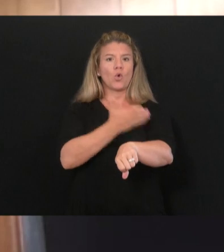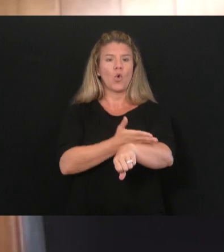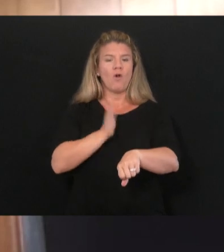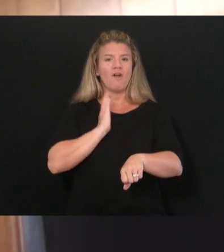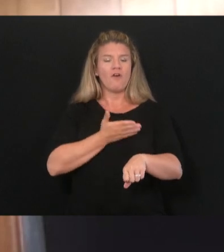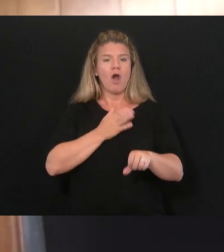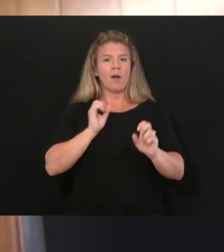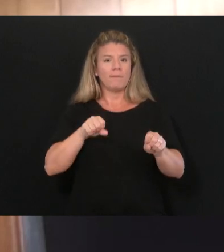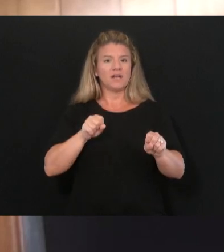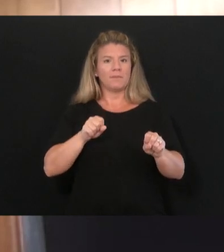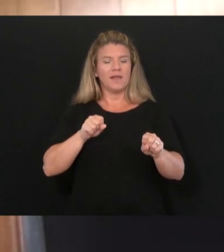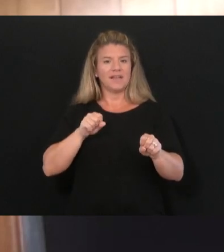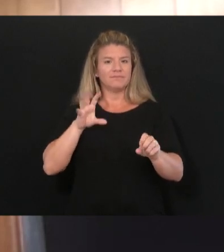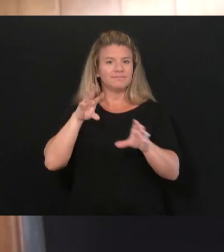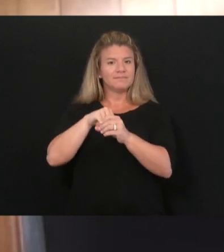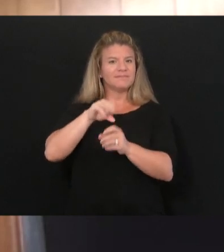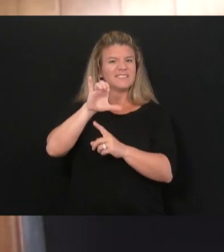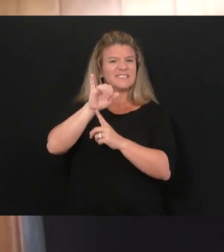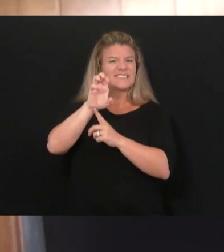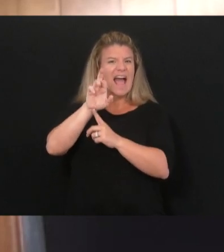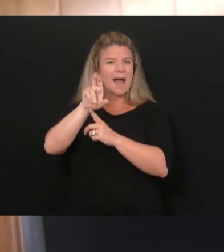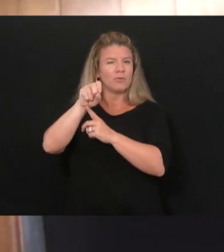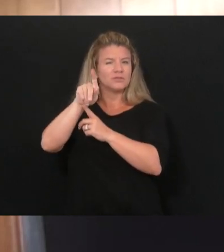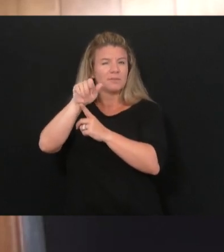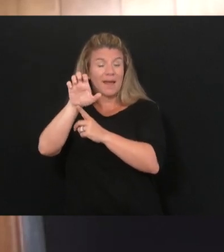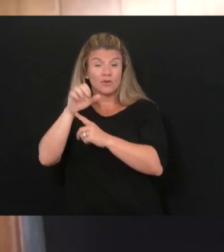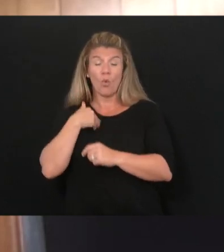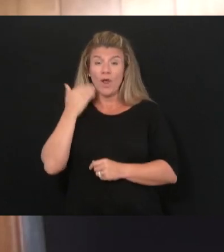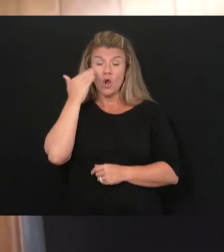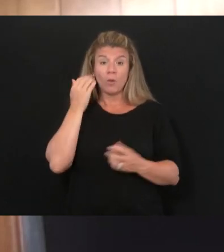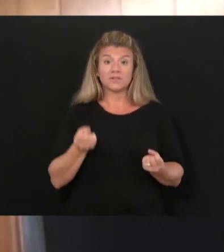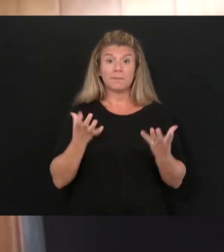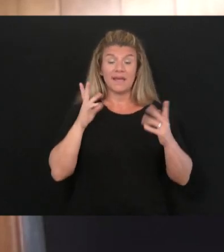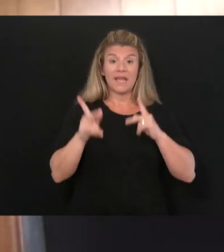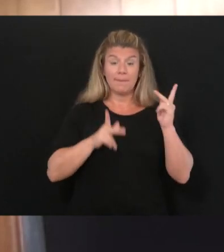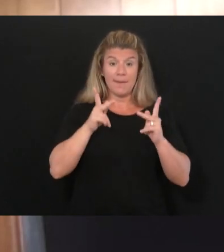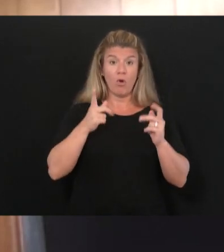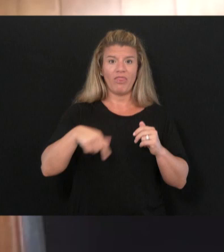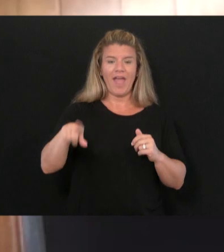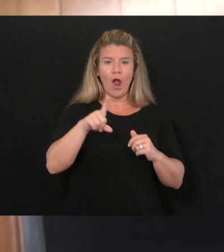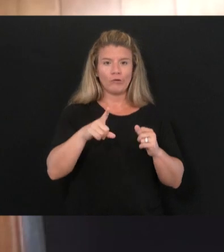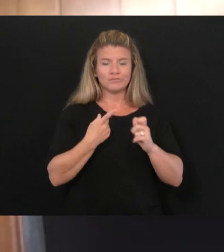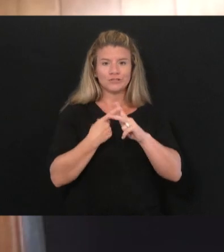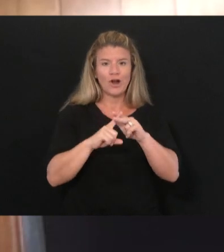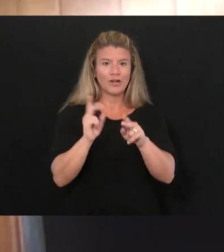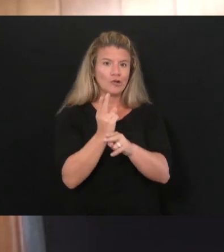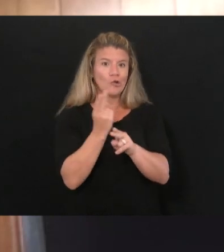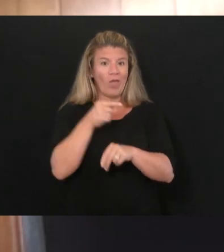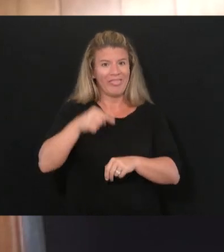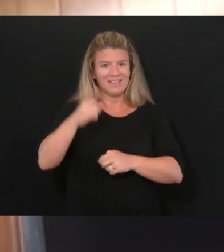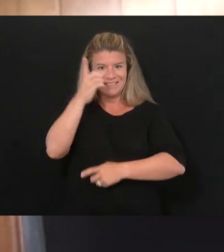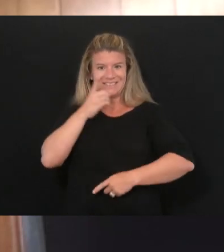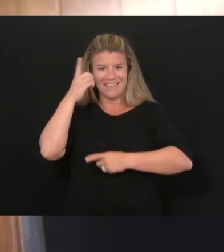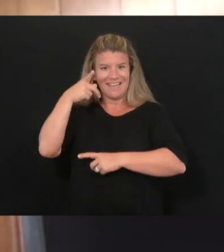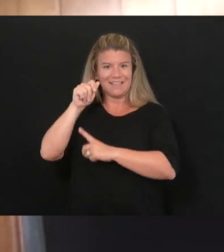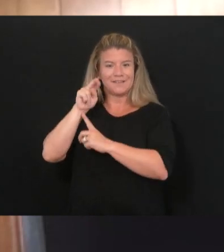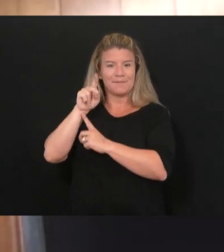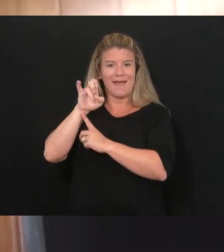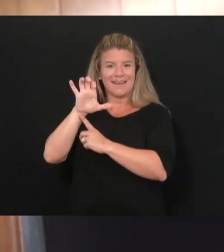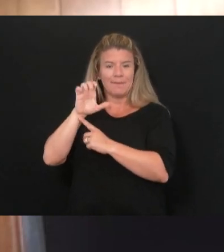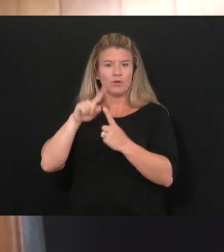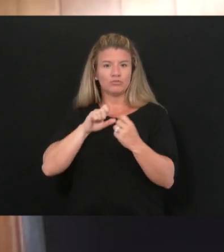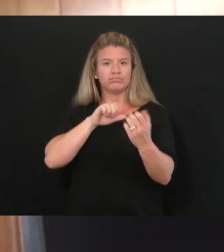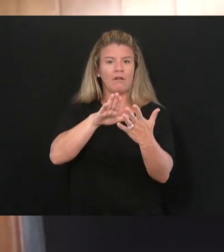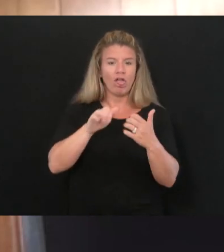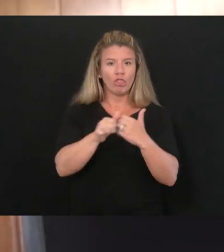cyber posture. As we know, there are a number of actors out there attempting to use this pandemic to address